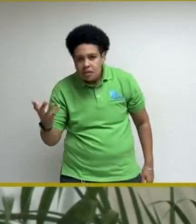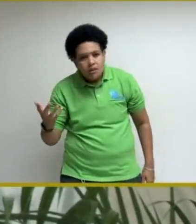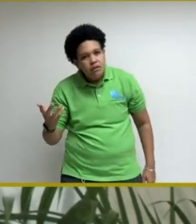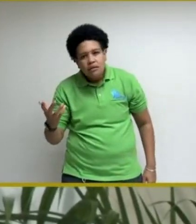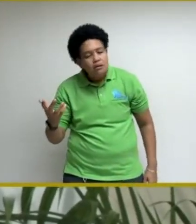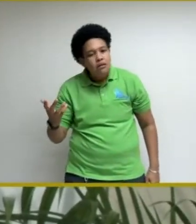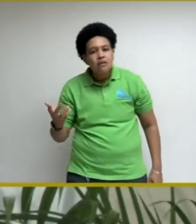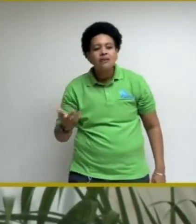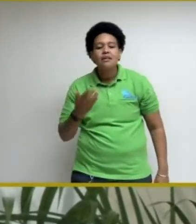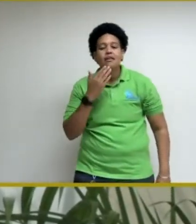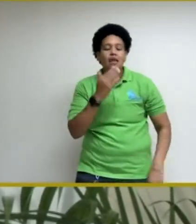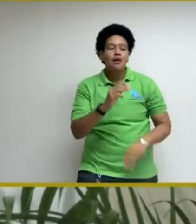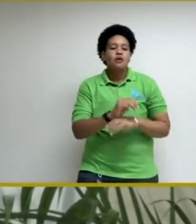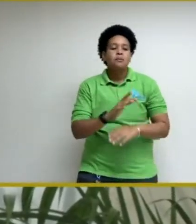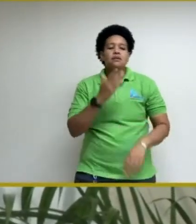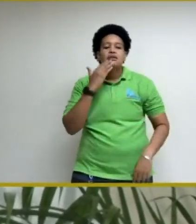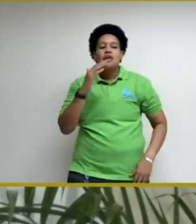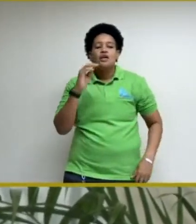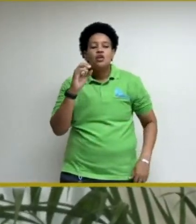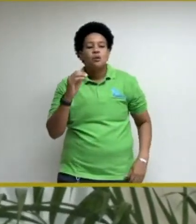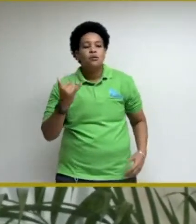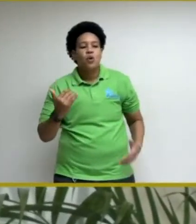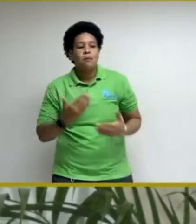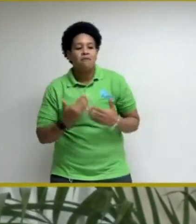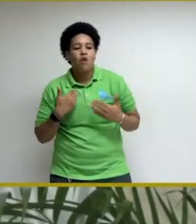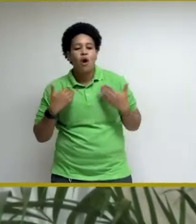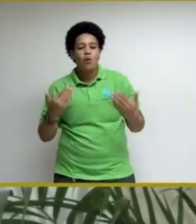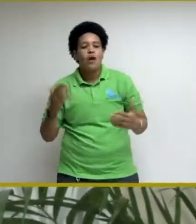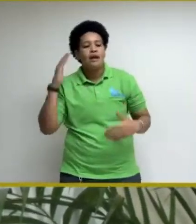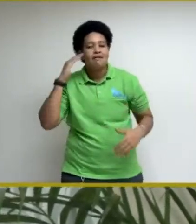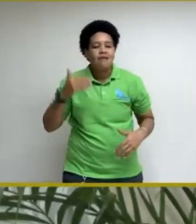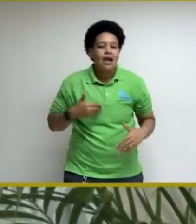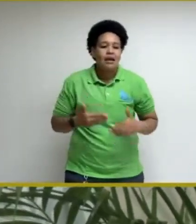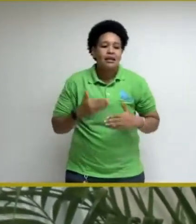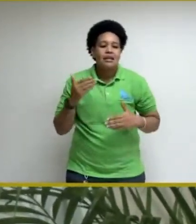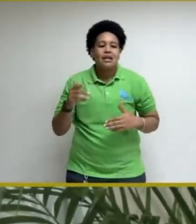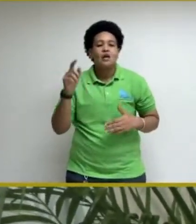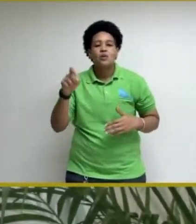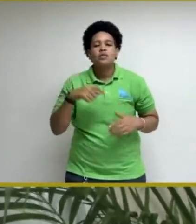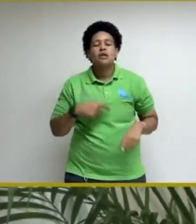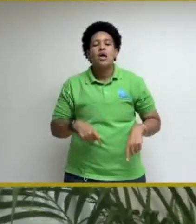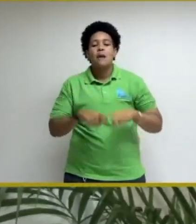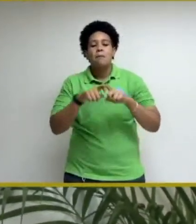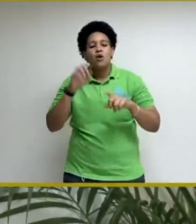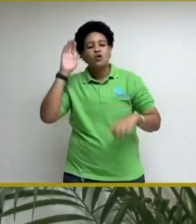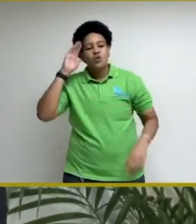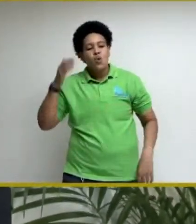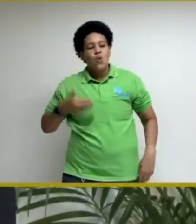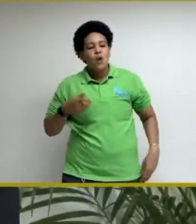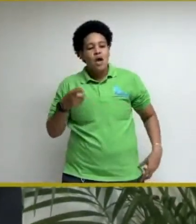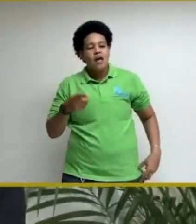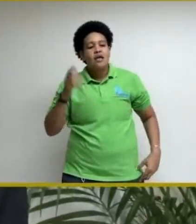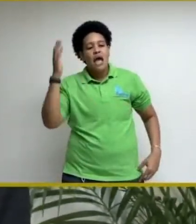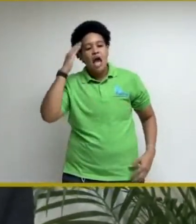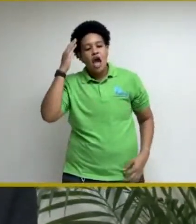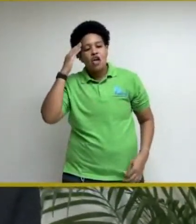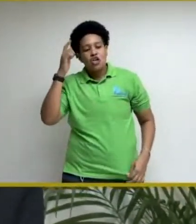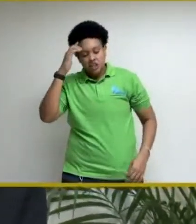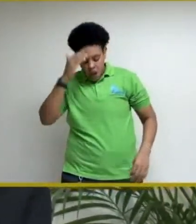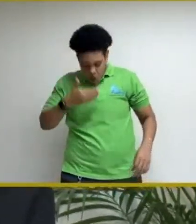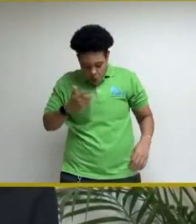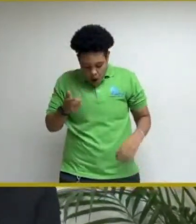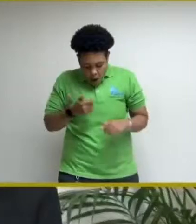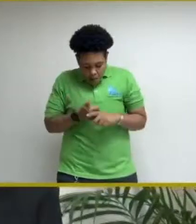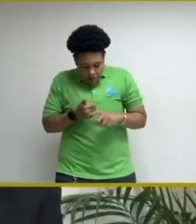Thank you, Minister. Thank you, CMO. Before I invite the next question, I'd like to pause just to acknowledge and